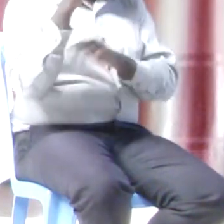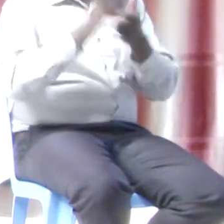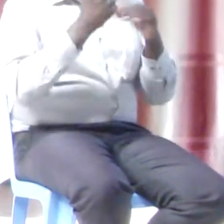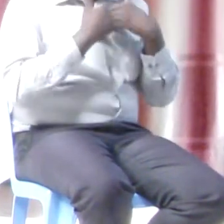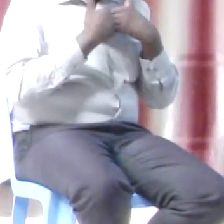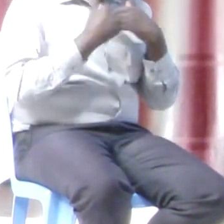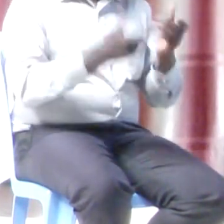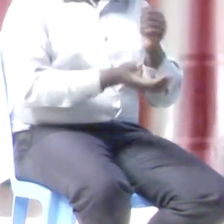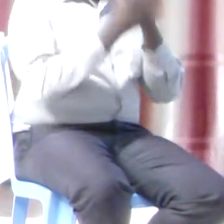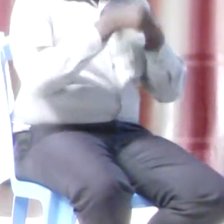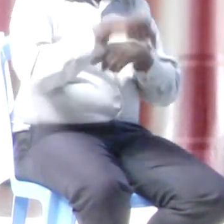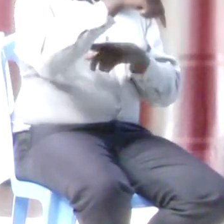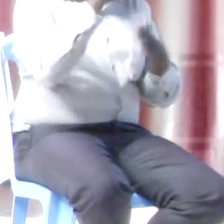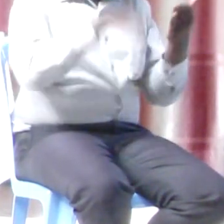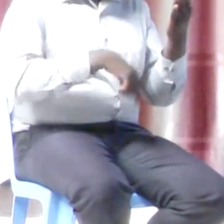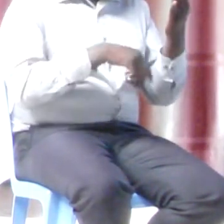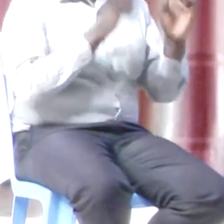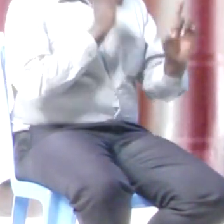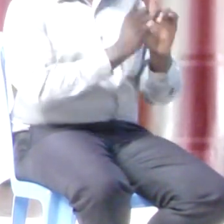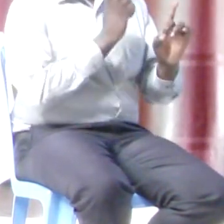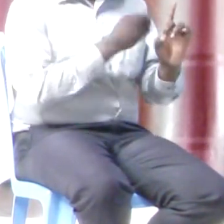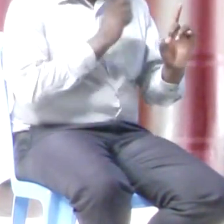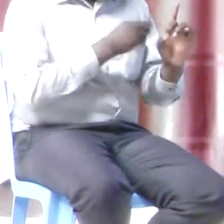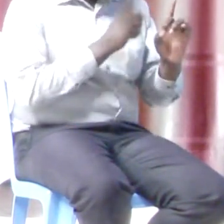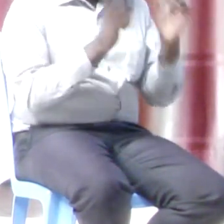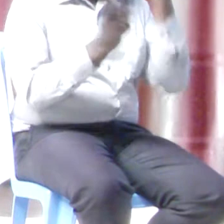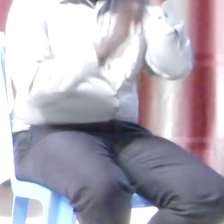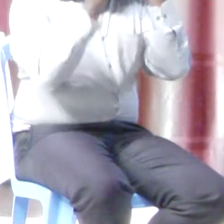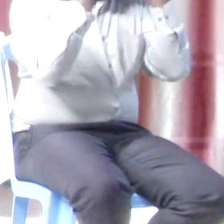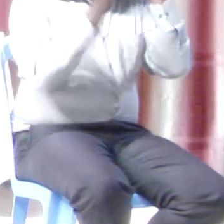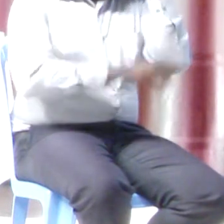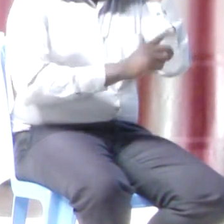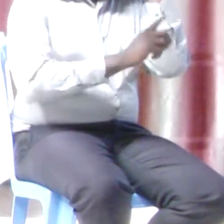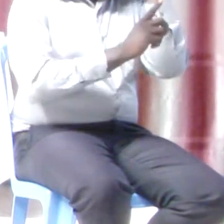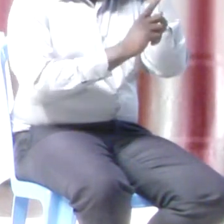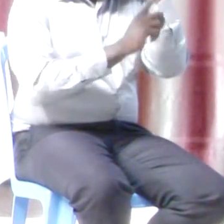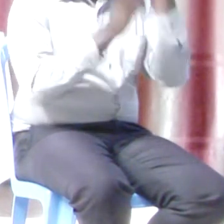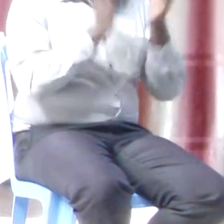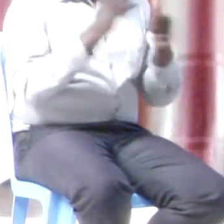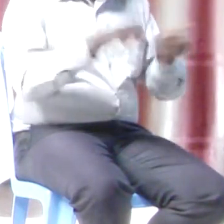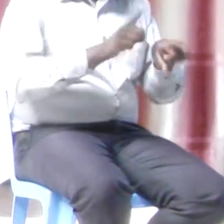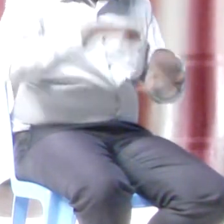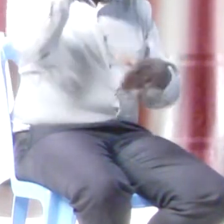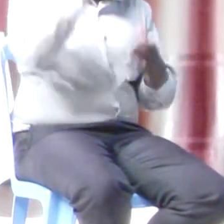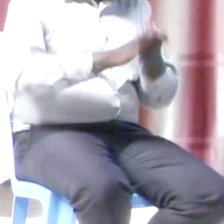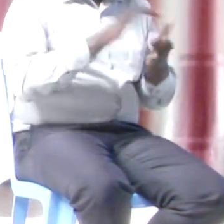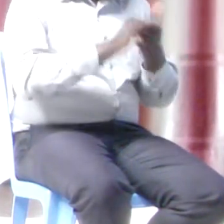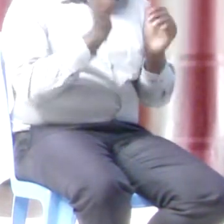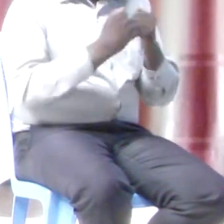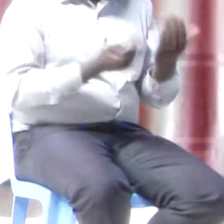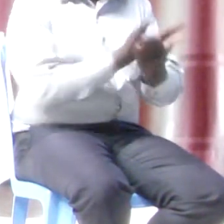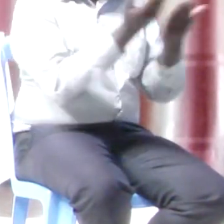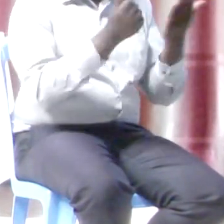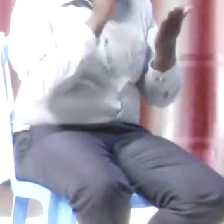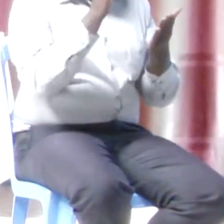disciplined so that we can put our eyes and believe that with you all, not